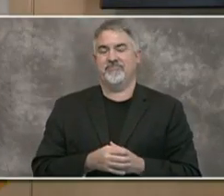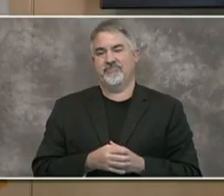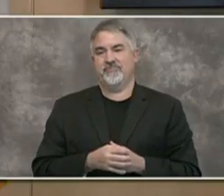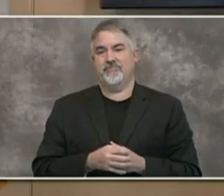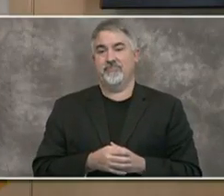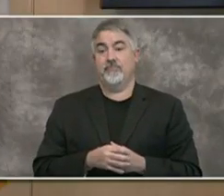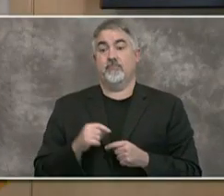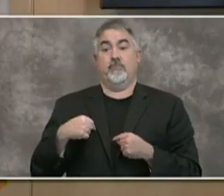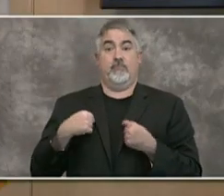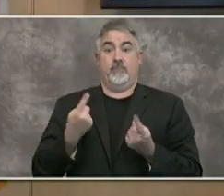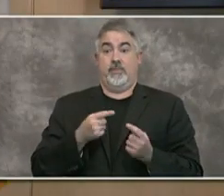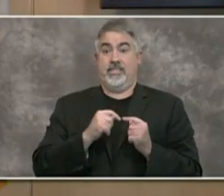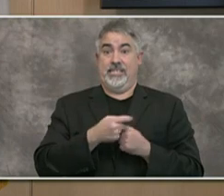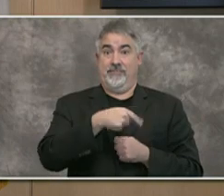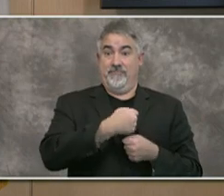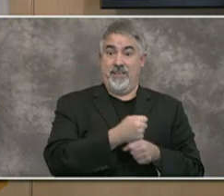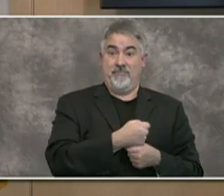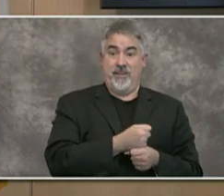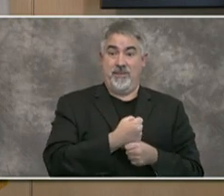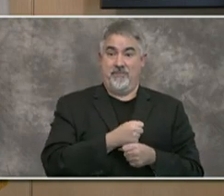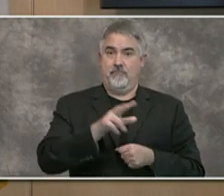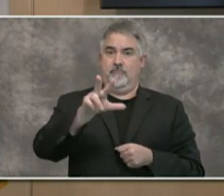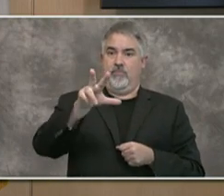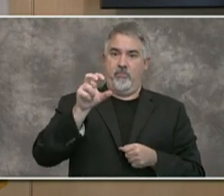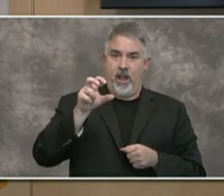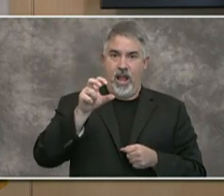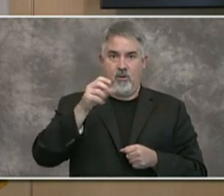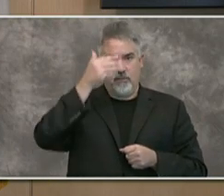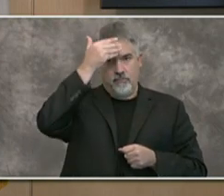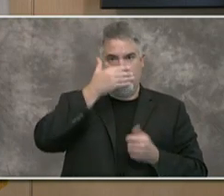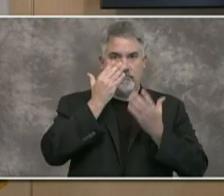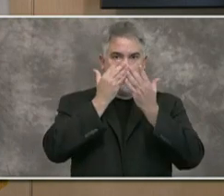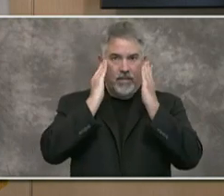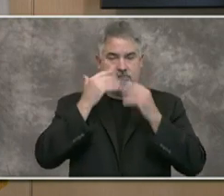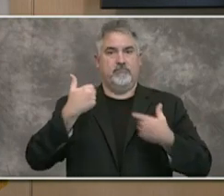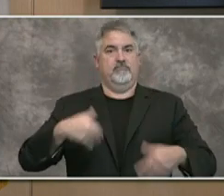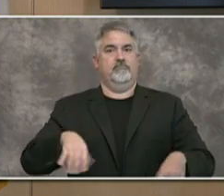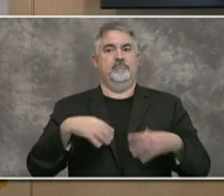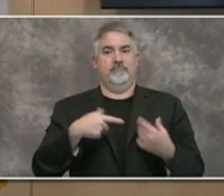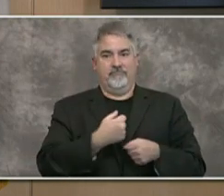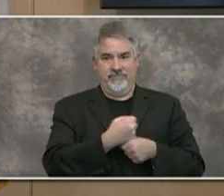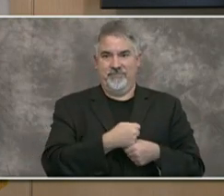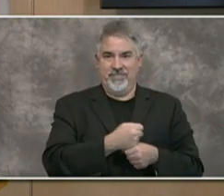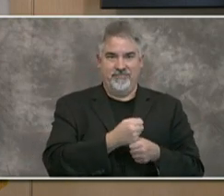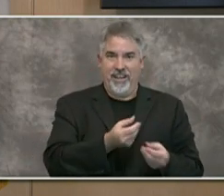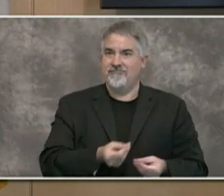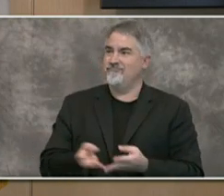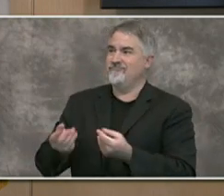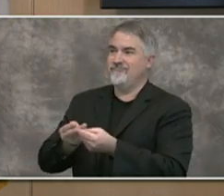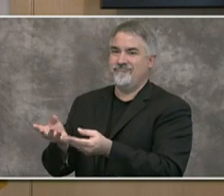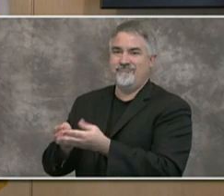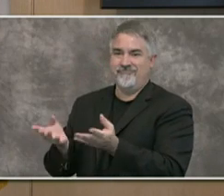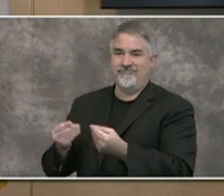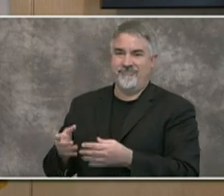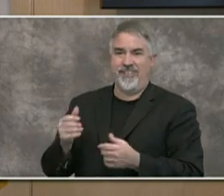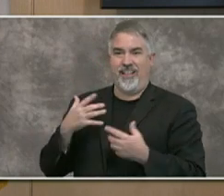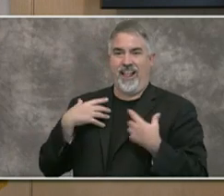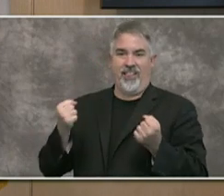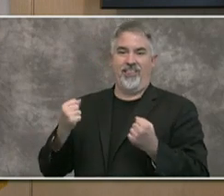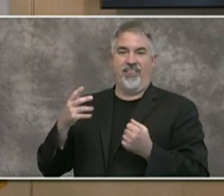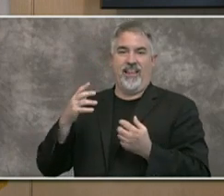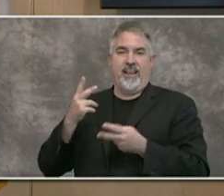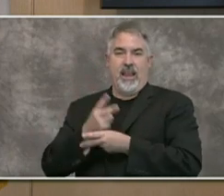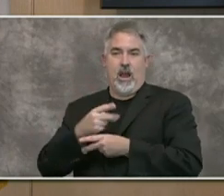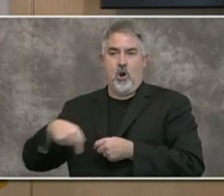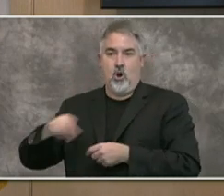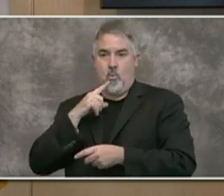far, the team has assembled 300 face shields and began distributing them to healthcare workers with UC San Diego,